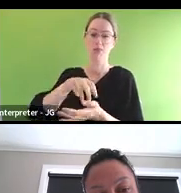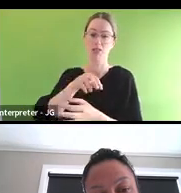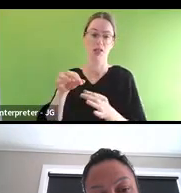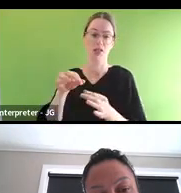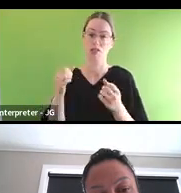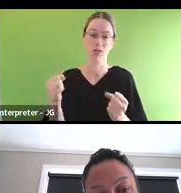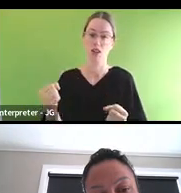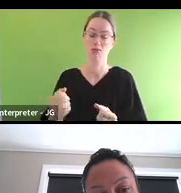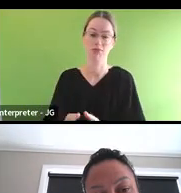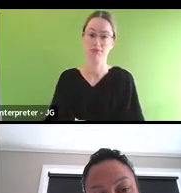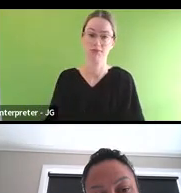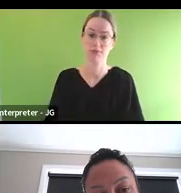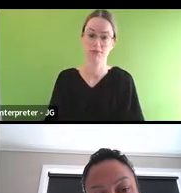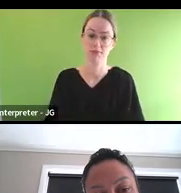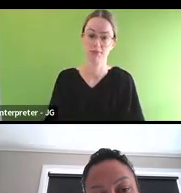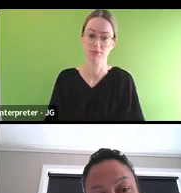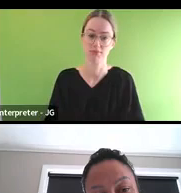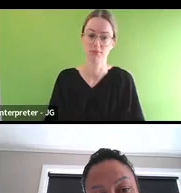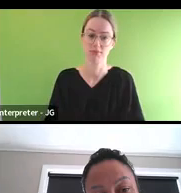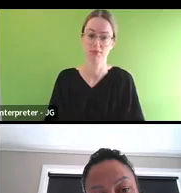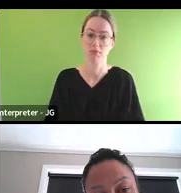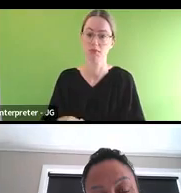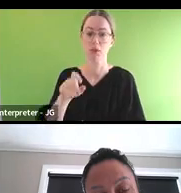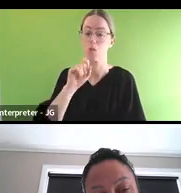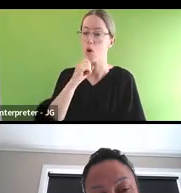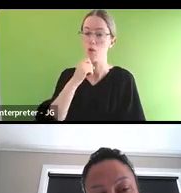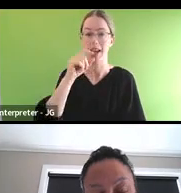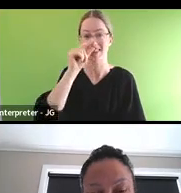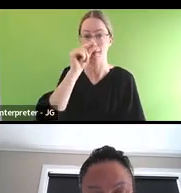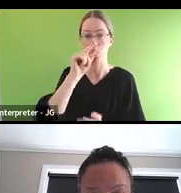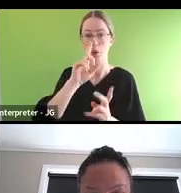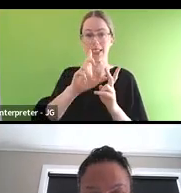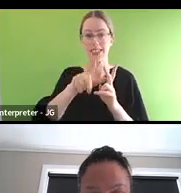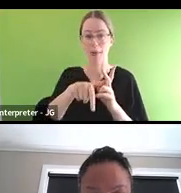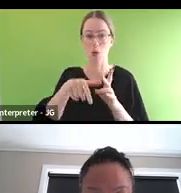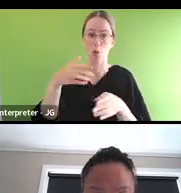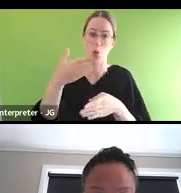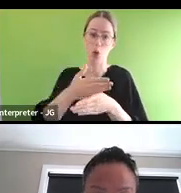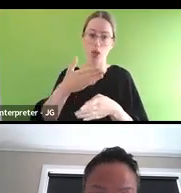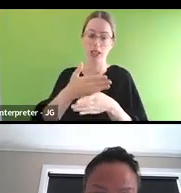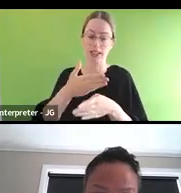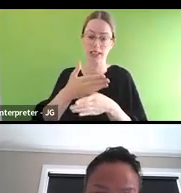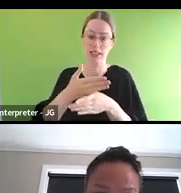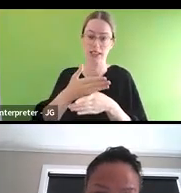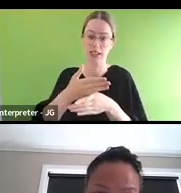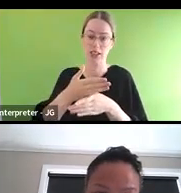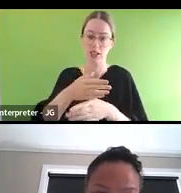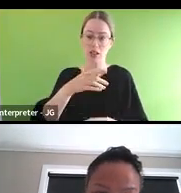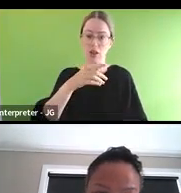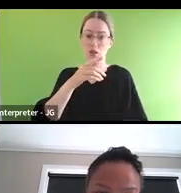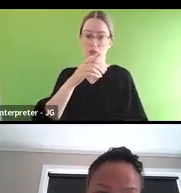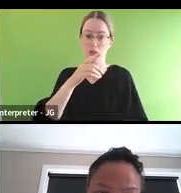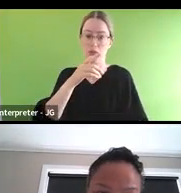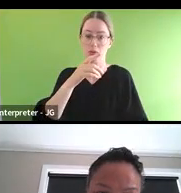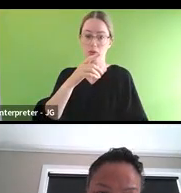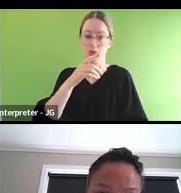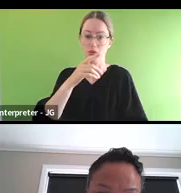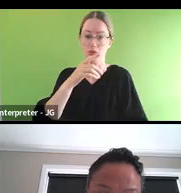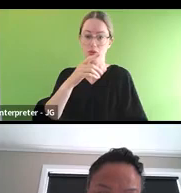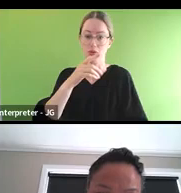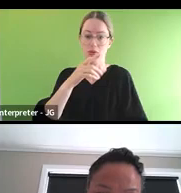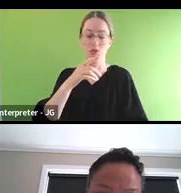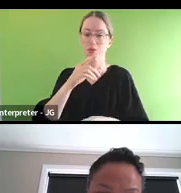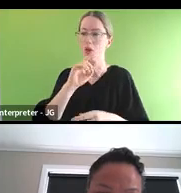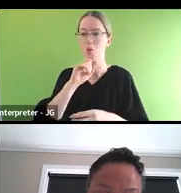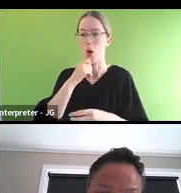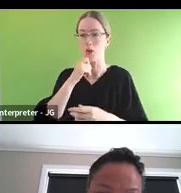strong, it will not enable disabled workers and those who aspire to work. It will